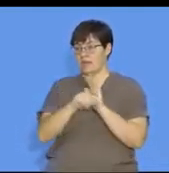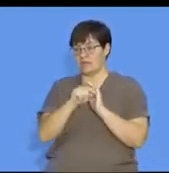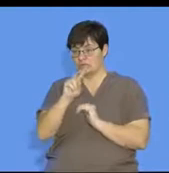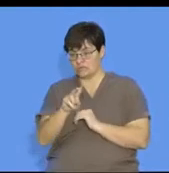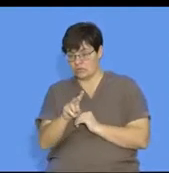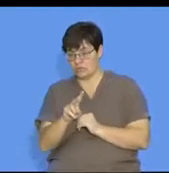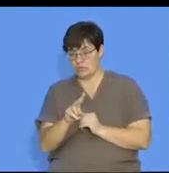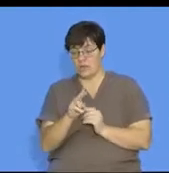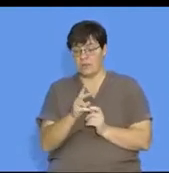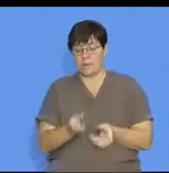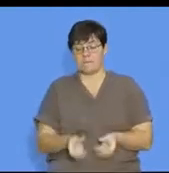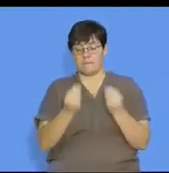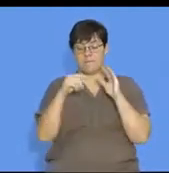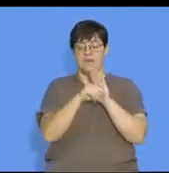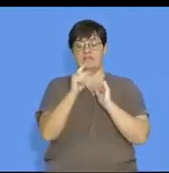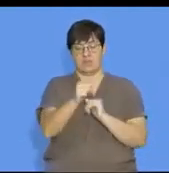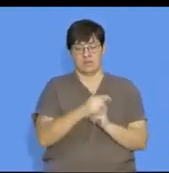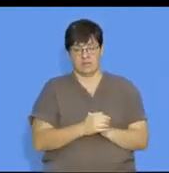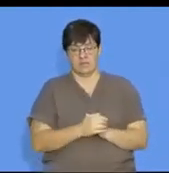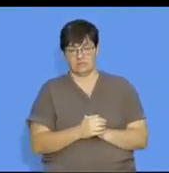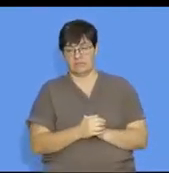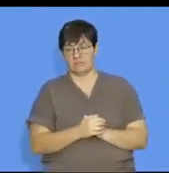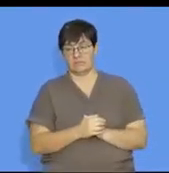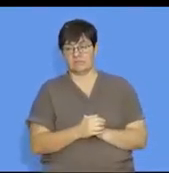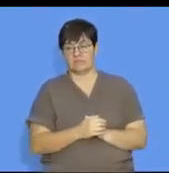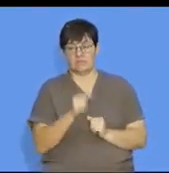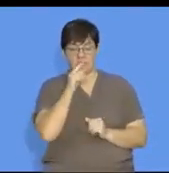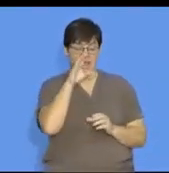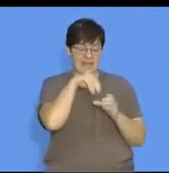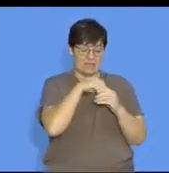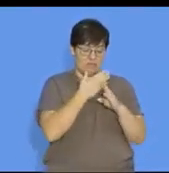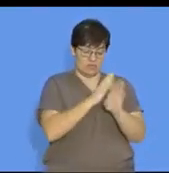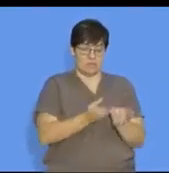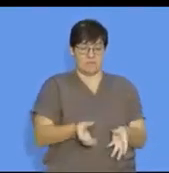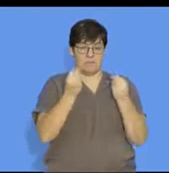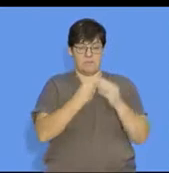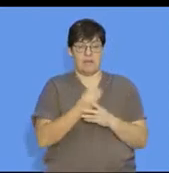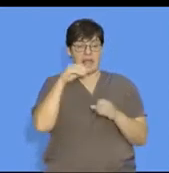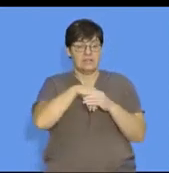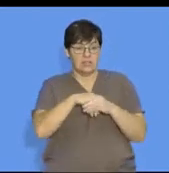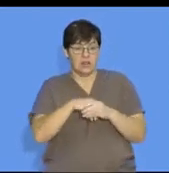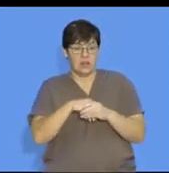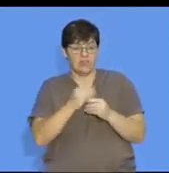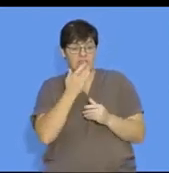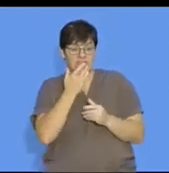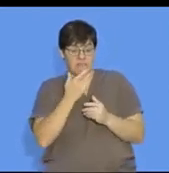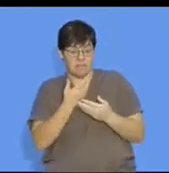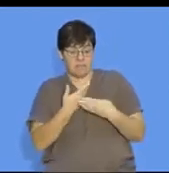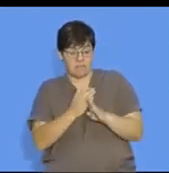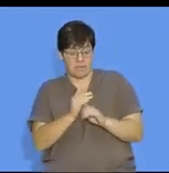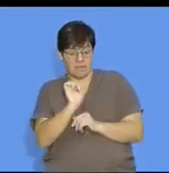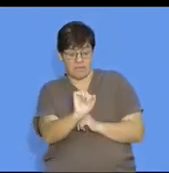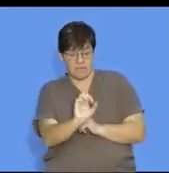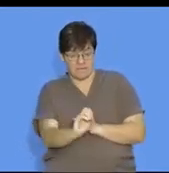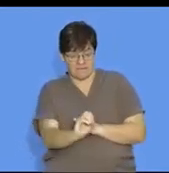gives us negative 1. So the absolute value of this negative gradient actually gives us the internal resistance. So the internal resistance